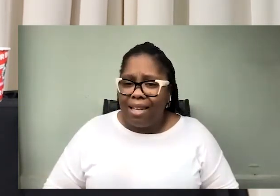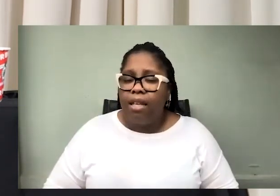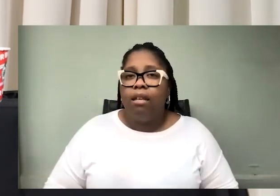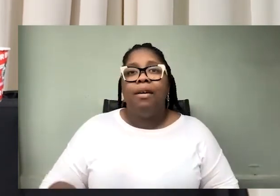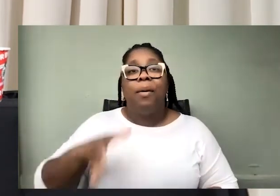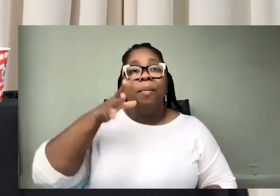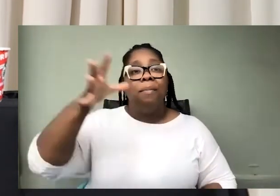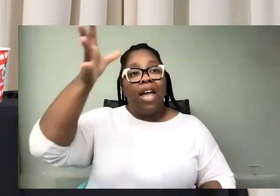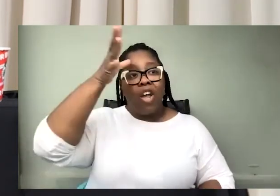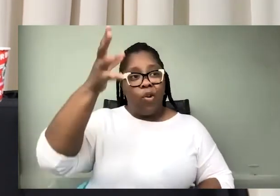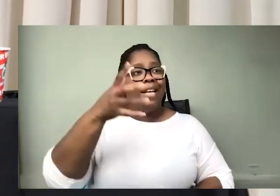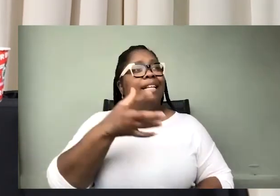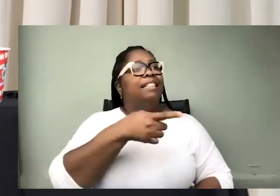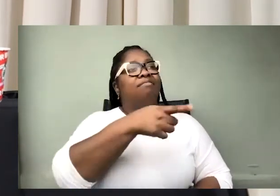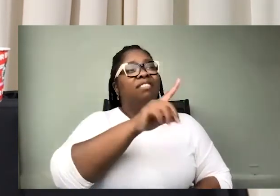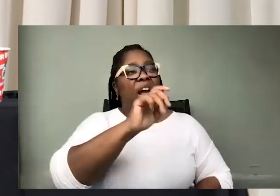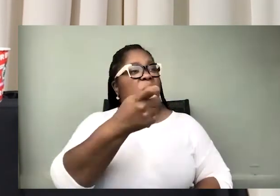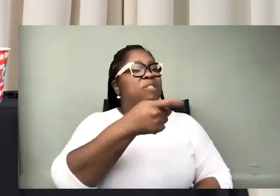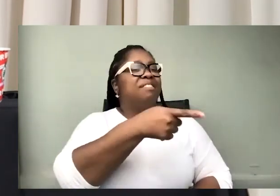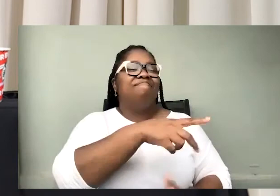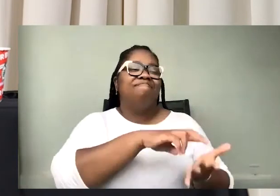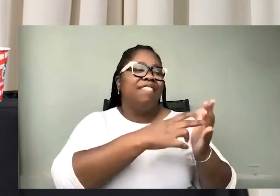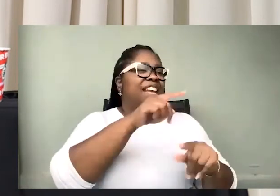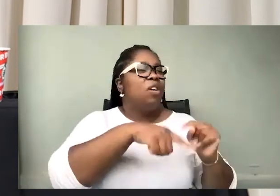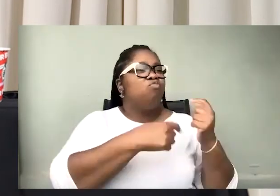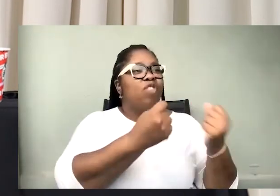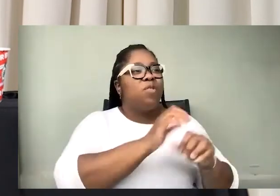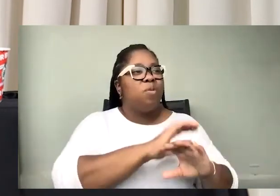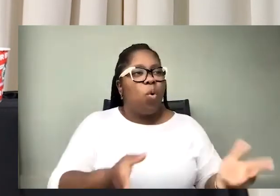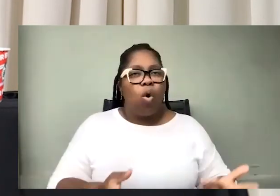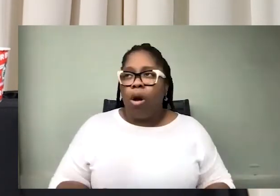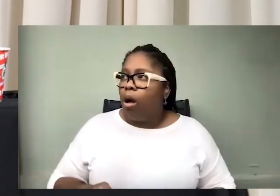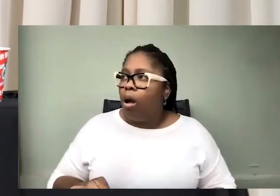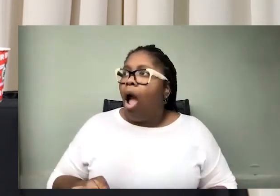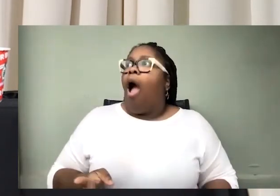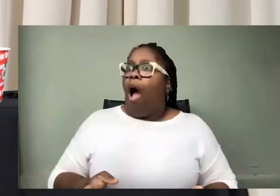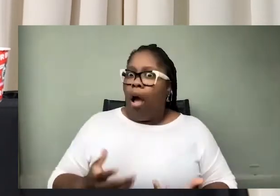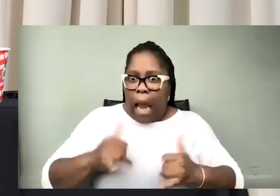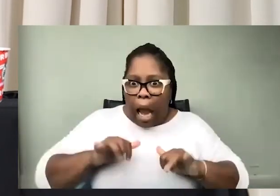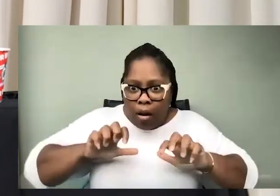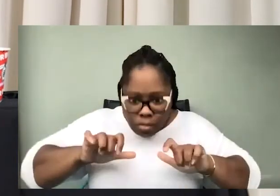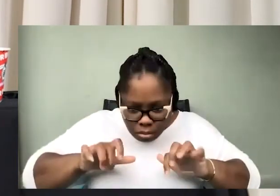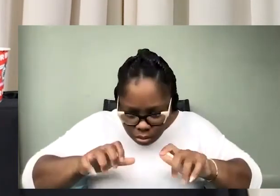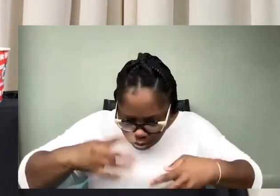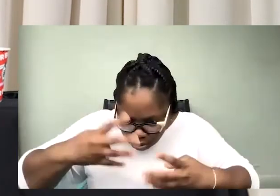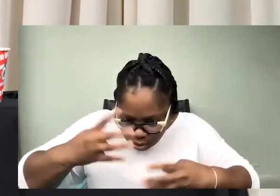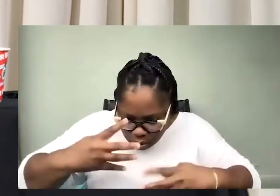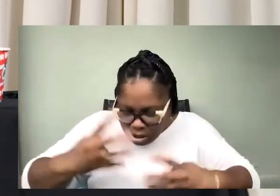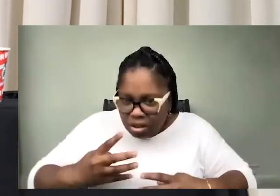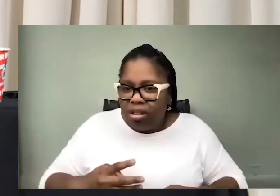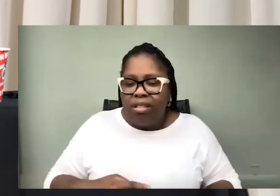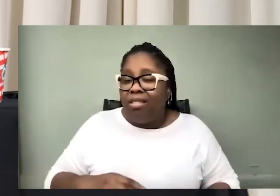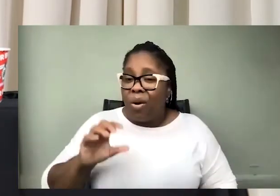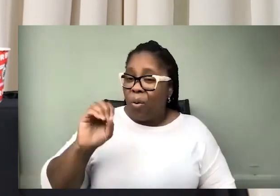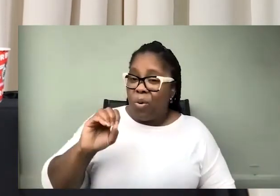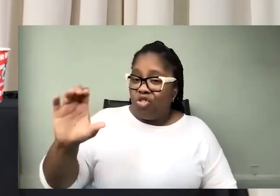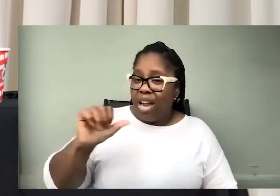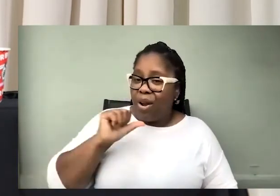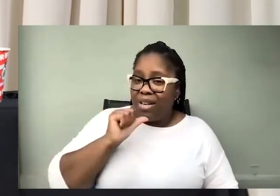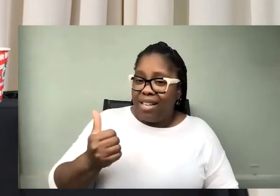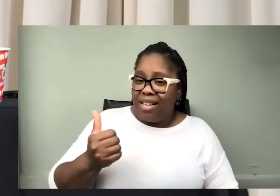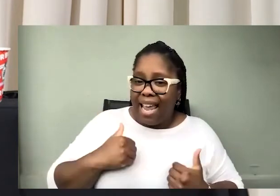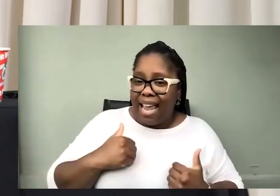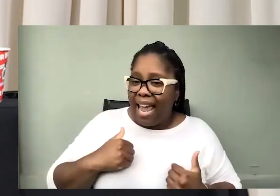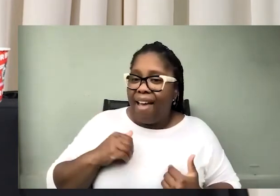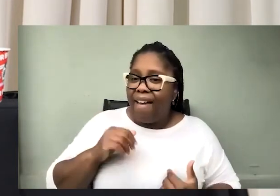a diagnosis that's going to prevent them from driving. Unlike other major metropolitan areas, Orange County doesn't have a